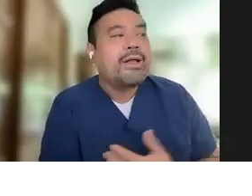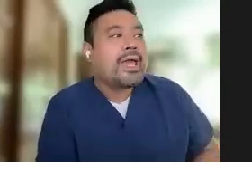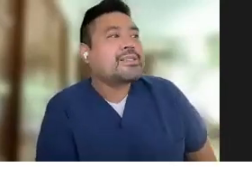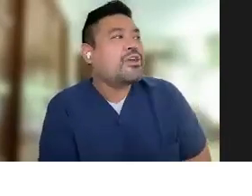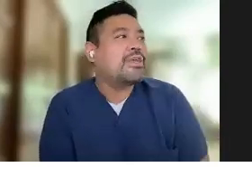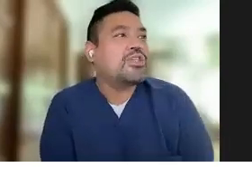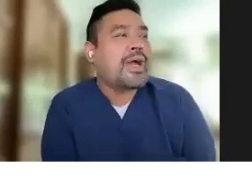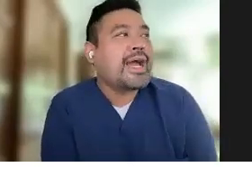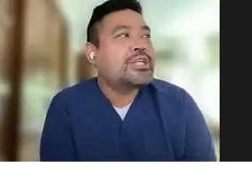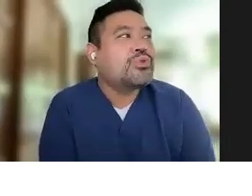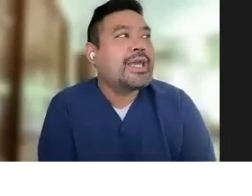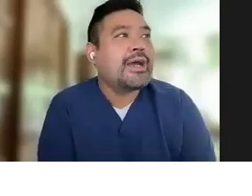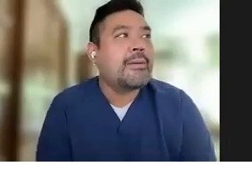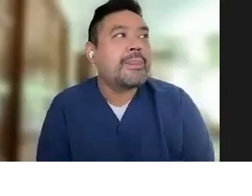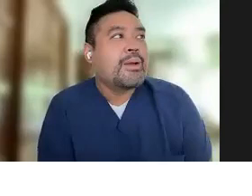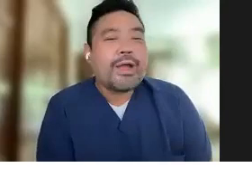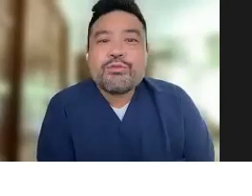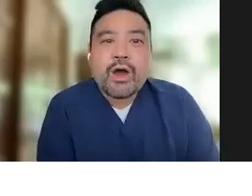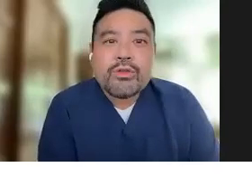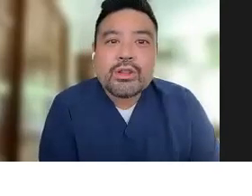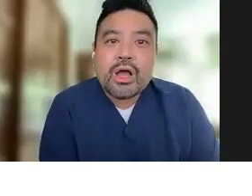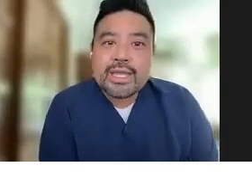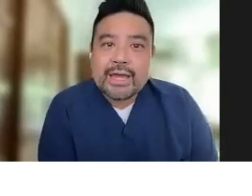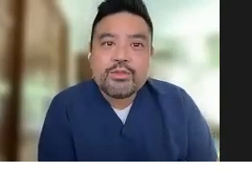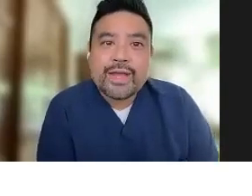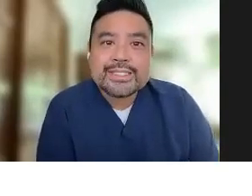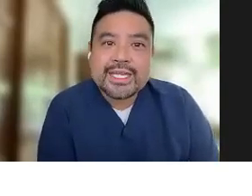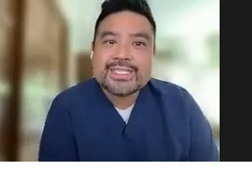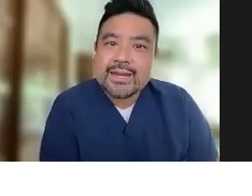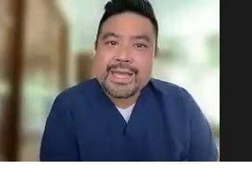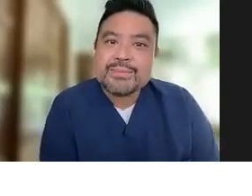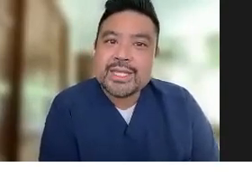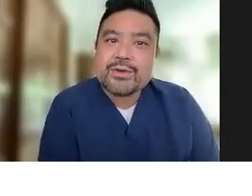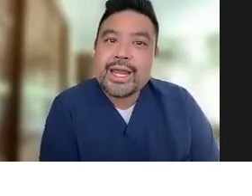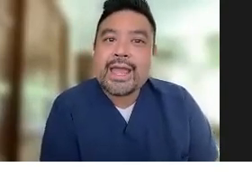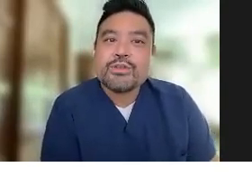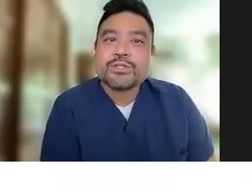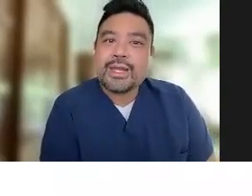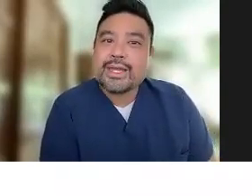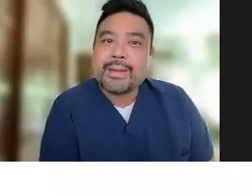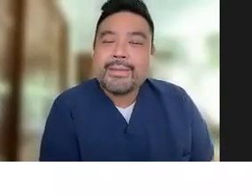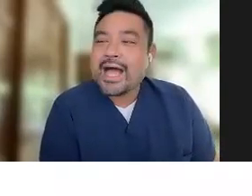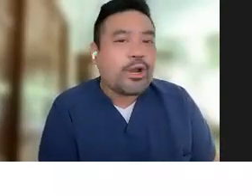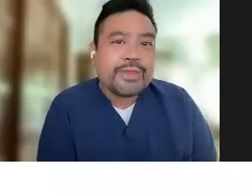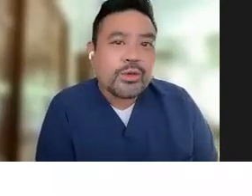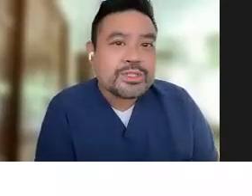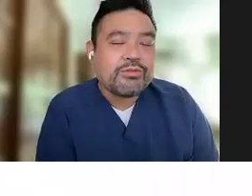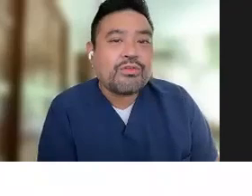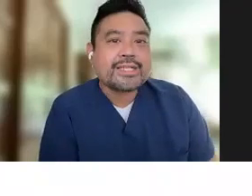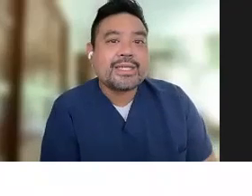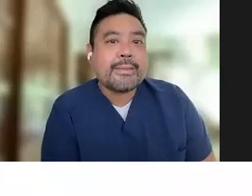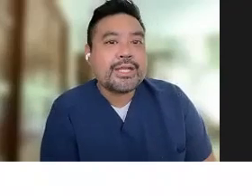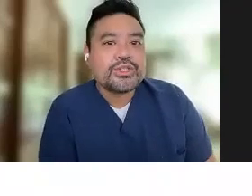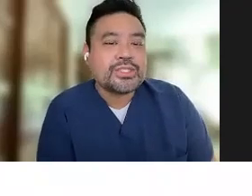part. And I'll tell you this though, I do think my own father-in-law, he got the flu vaccine. He said it made him sick, right? And I have to explain to him, I don't think it was the